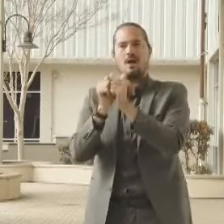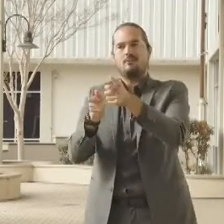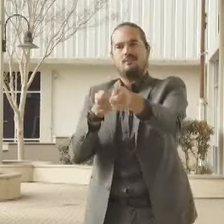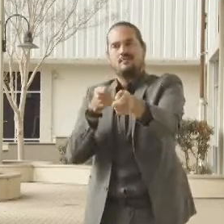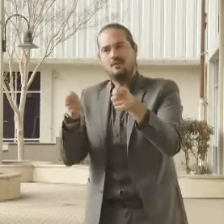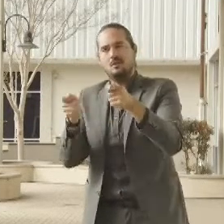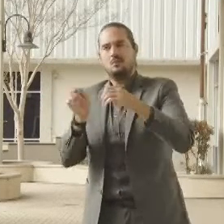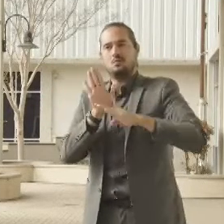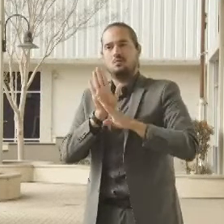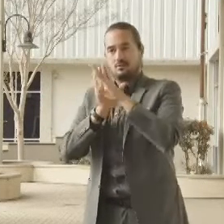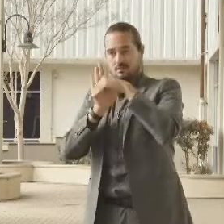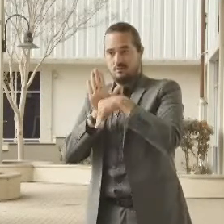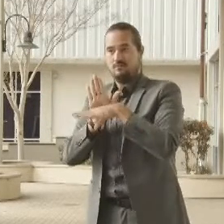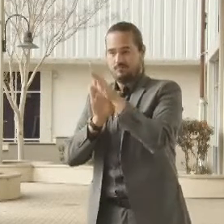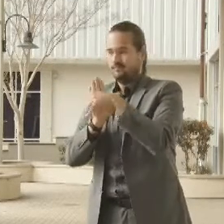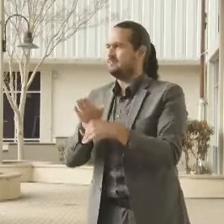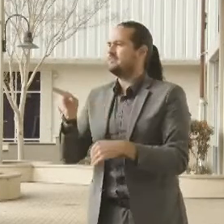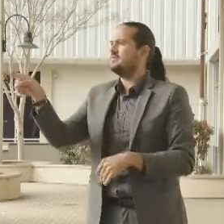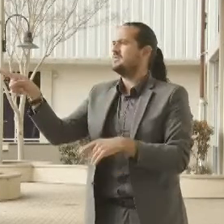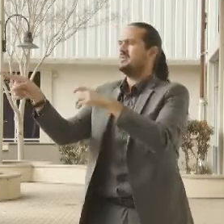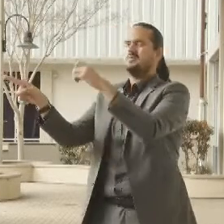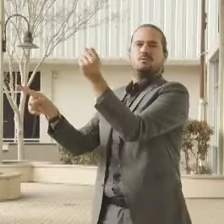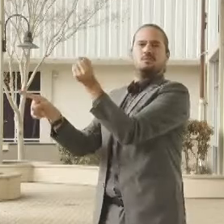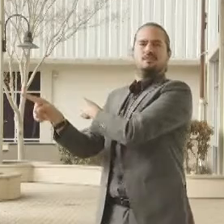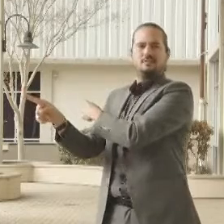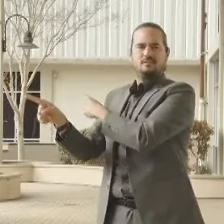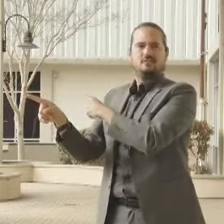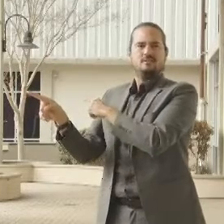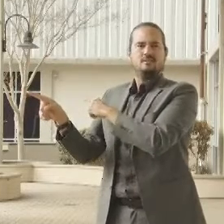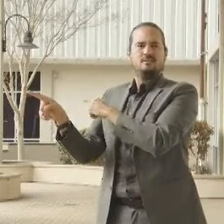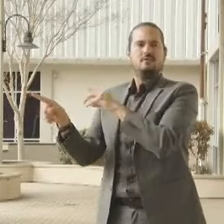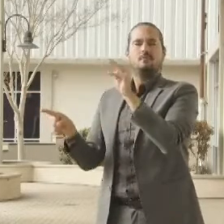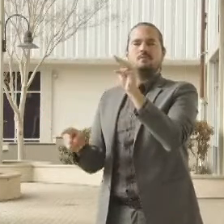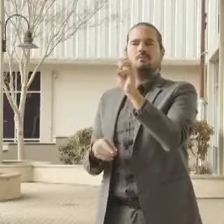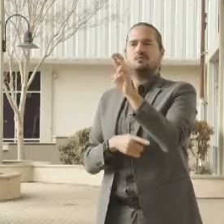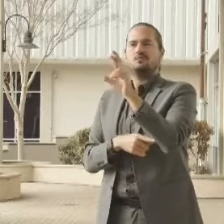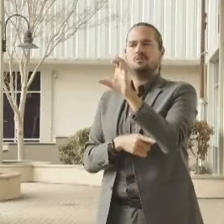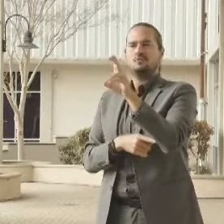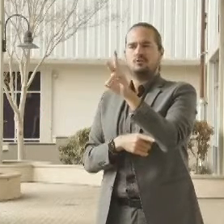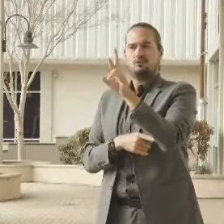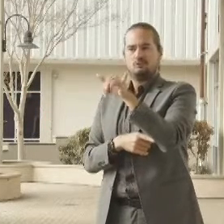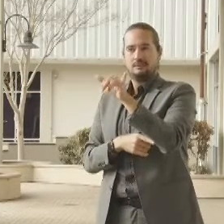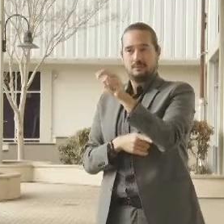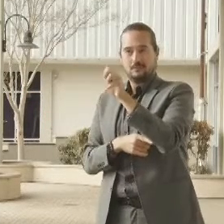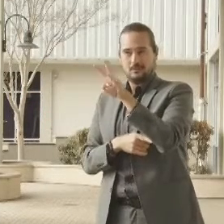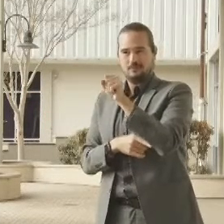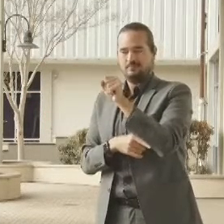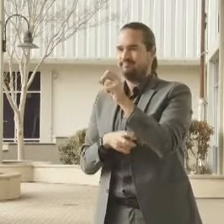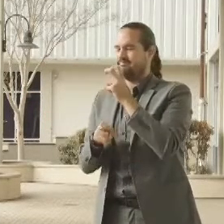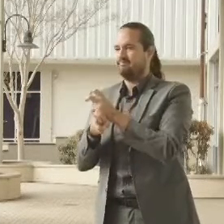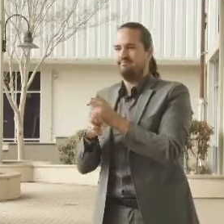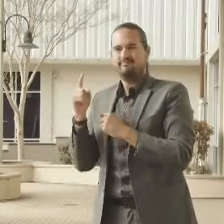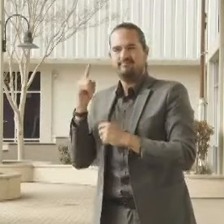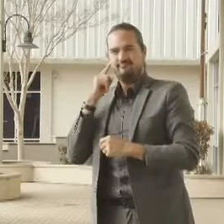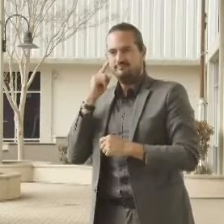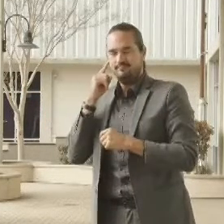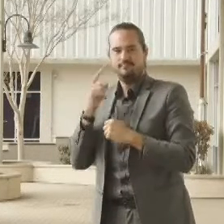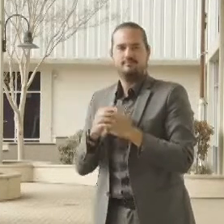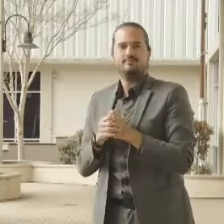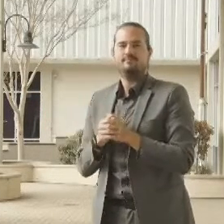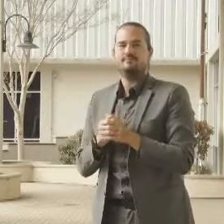Mercury News. I don't want to be. Has the county sent any warning notices or letters